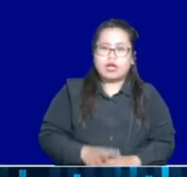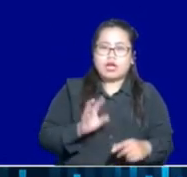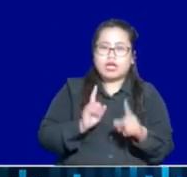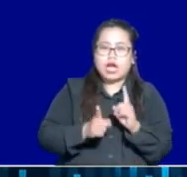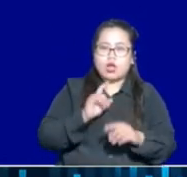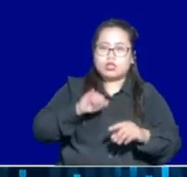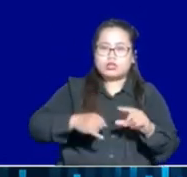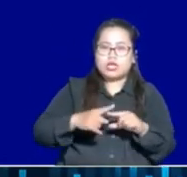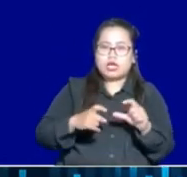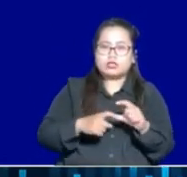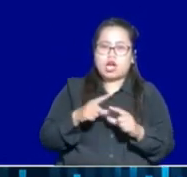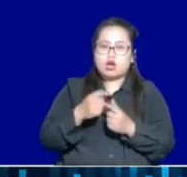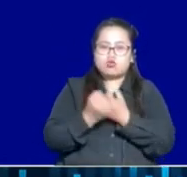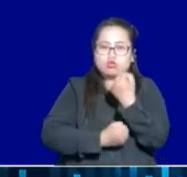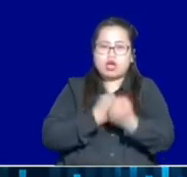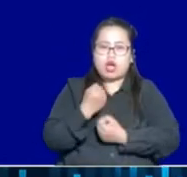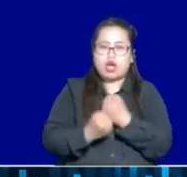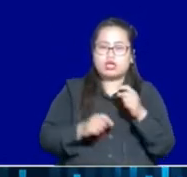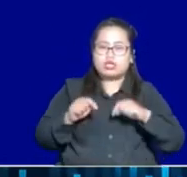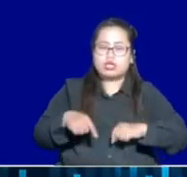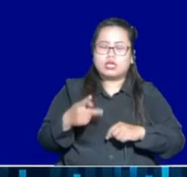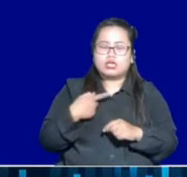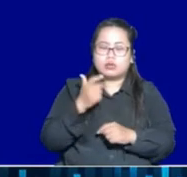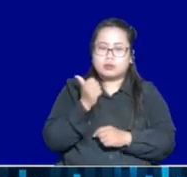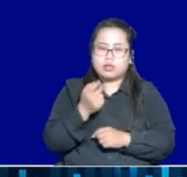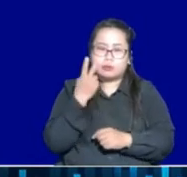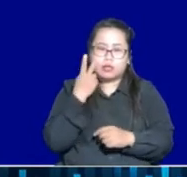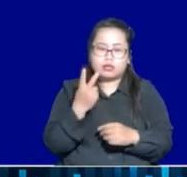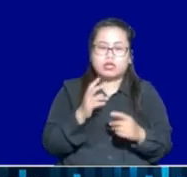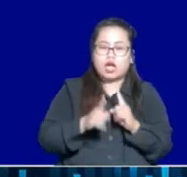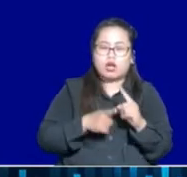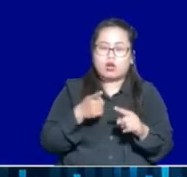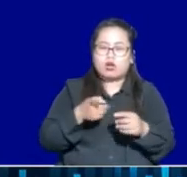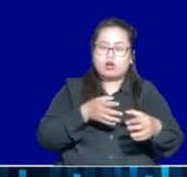are being facilitated by the fact that